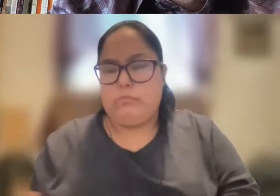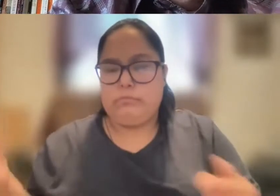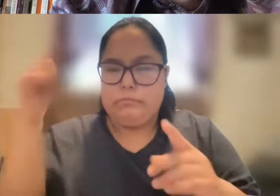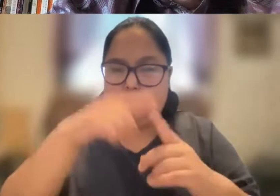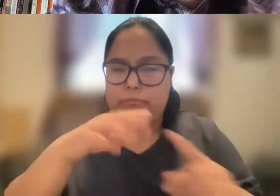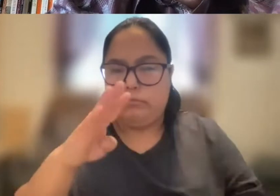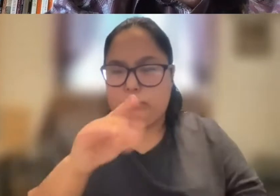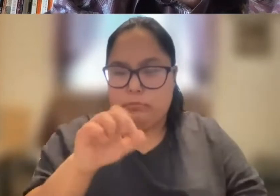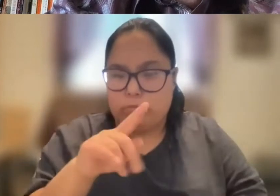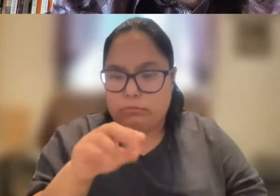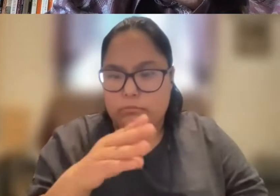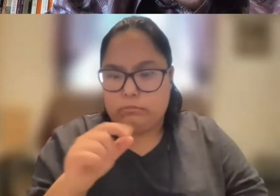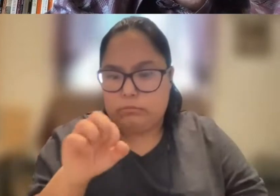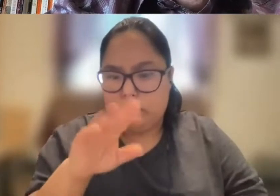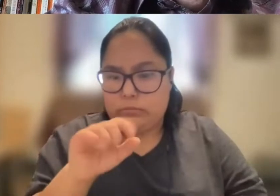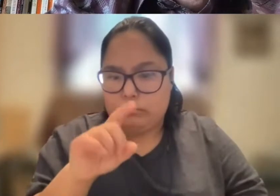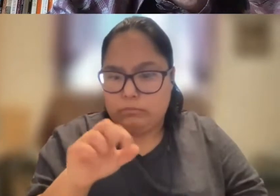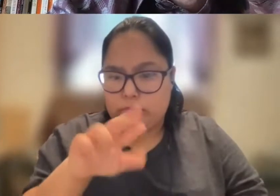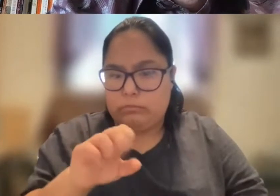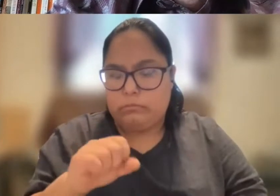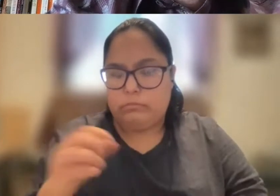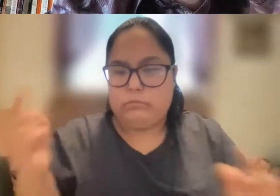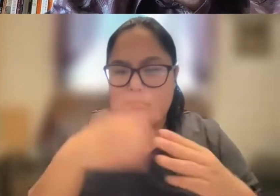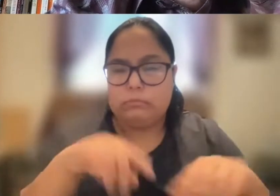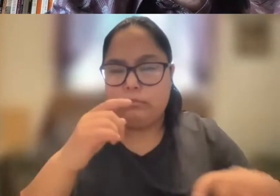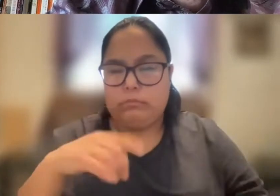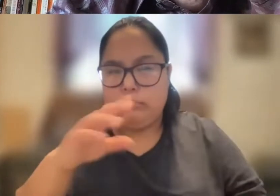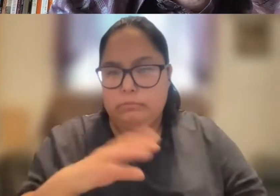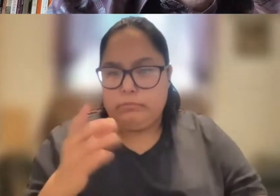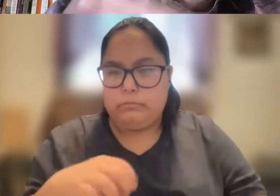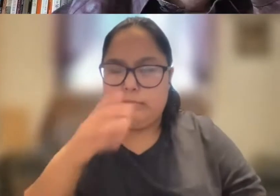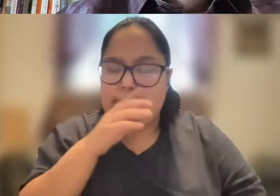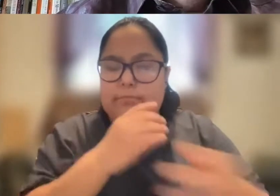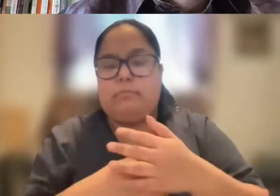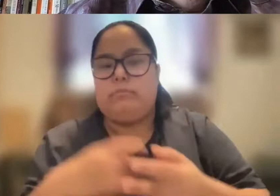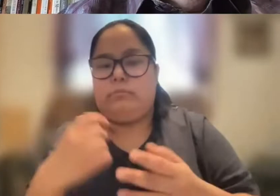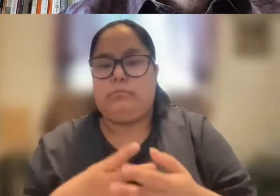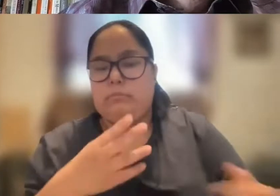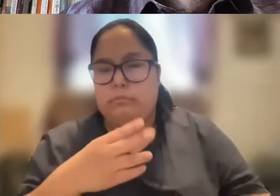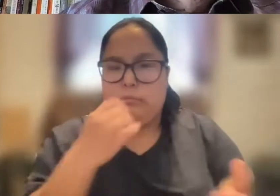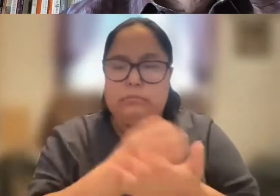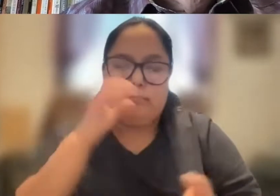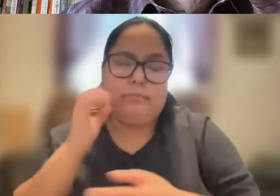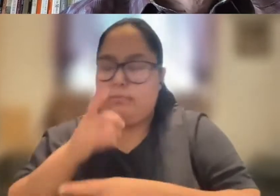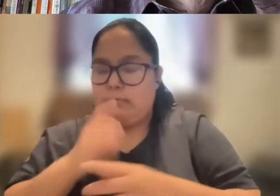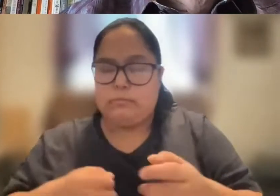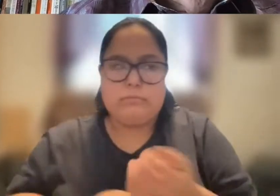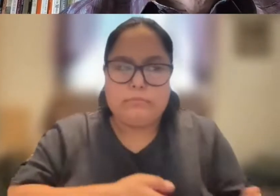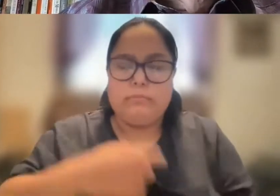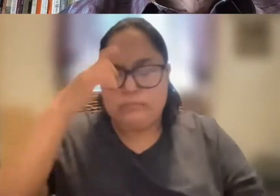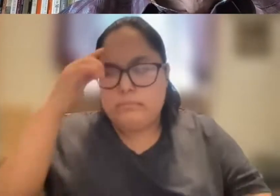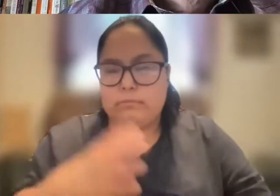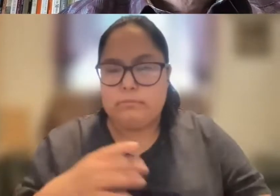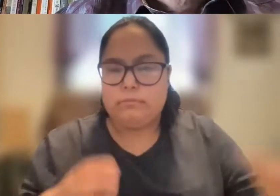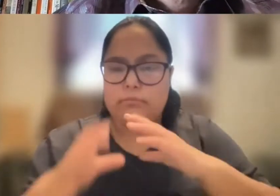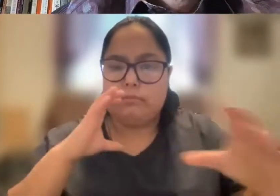in Wainwright at that time. And we were at the drinking mess and having a few drinks, shooting pool. And I chatted up one of